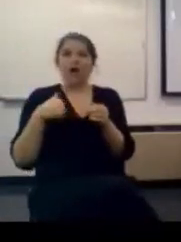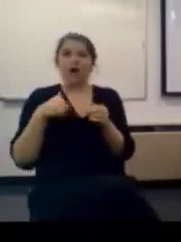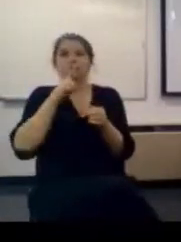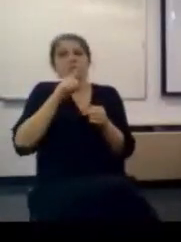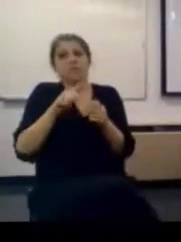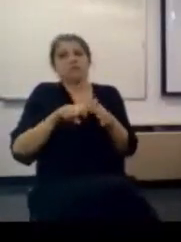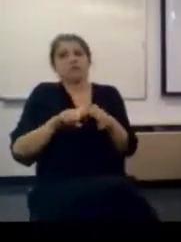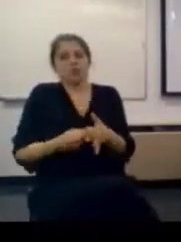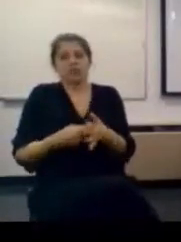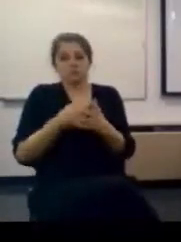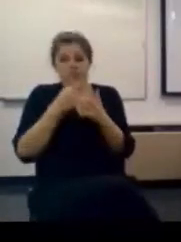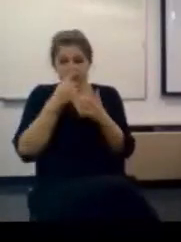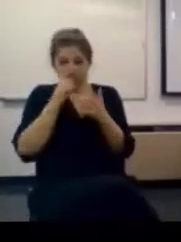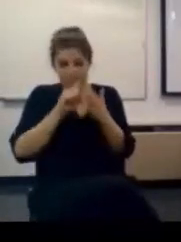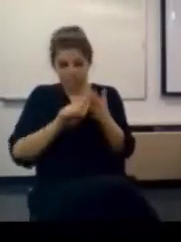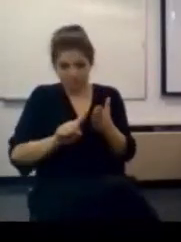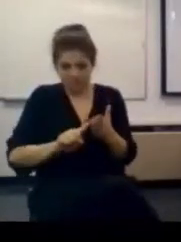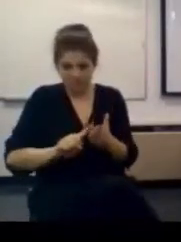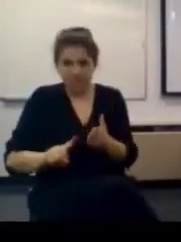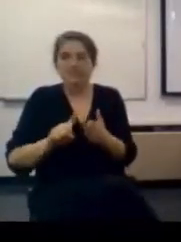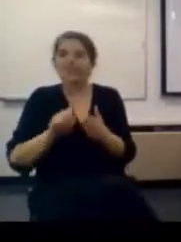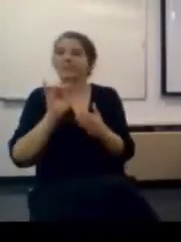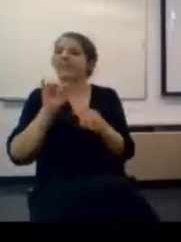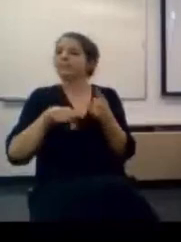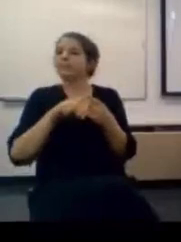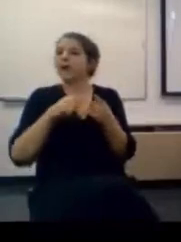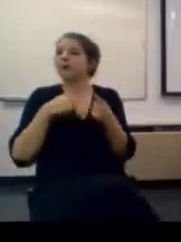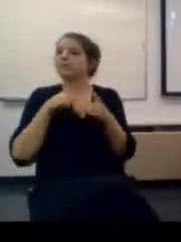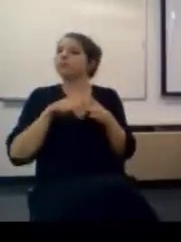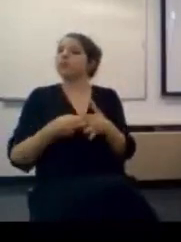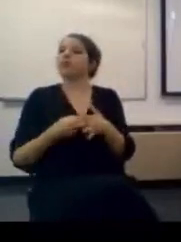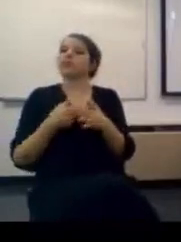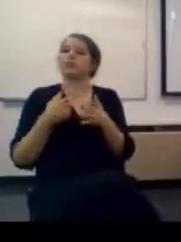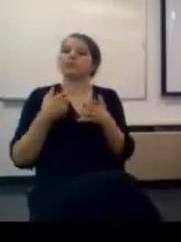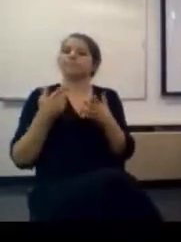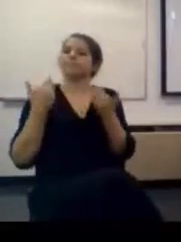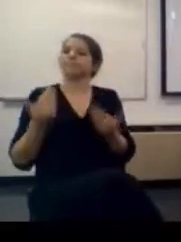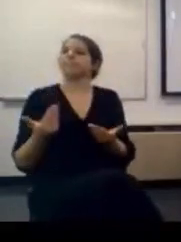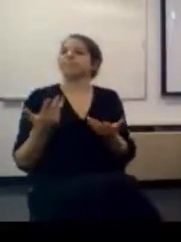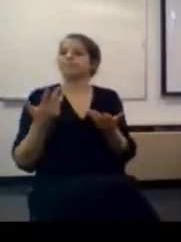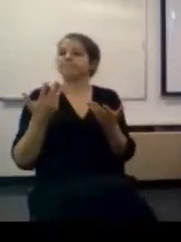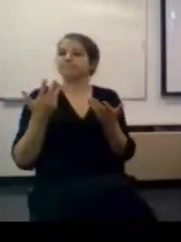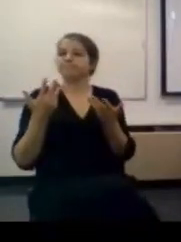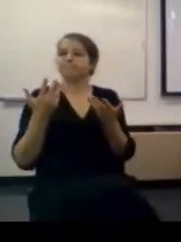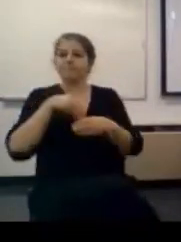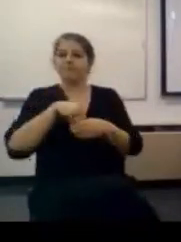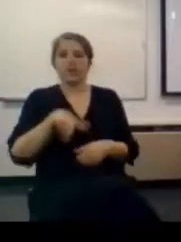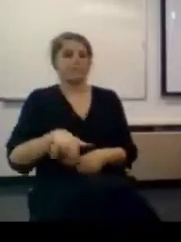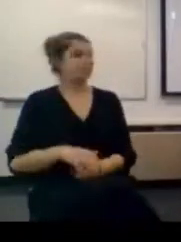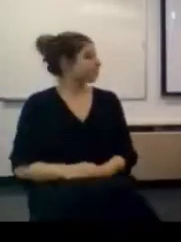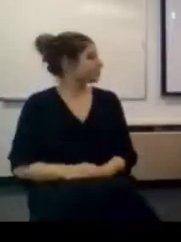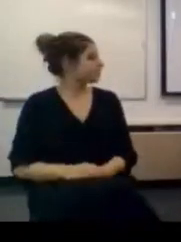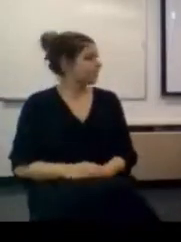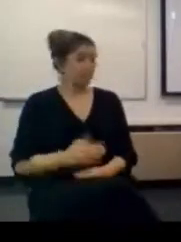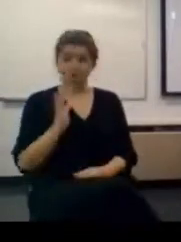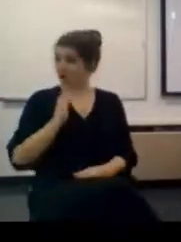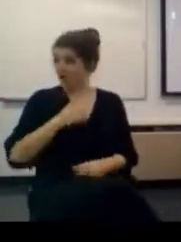in the political world, I really started to get interested. And that's when I, you know, started to go right